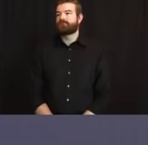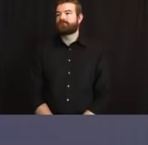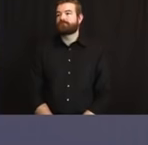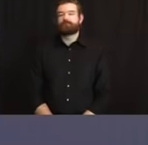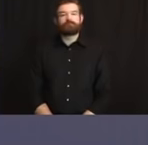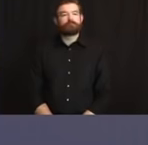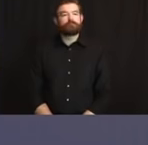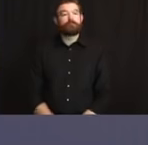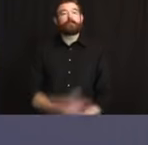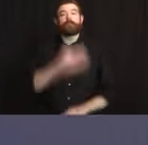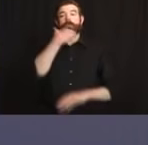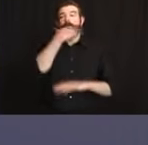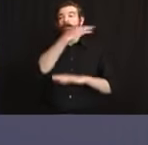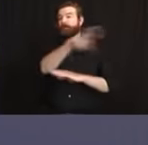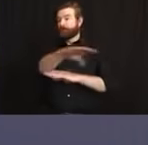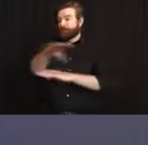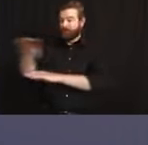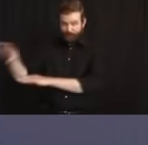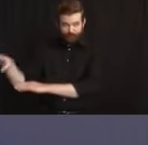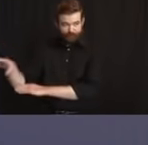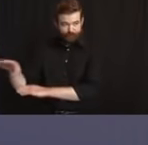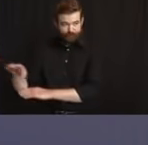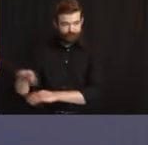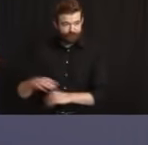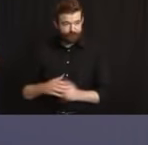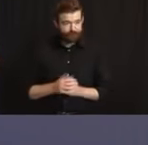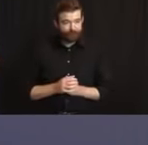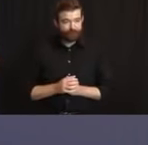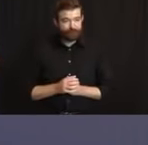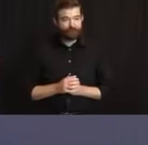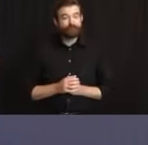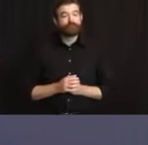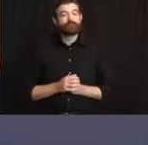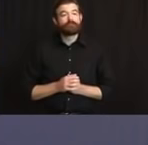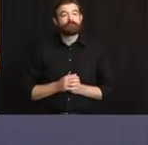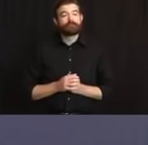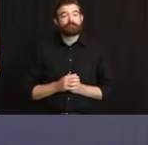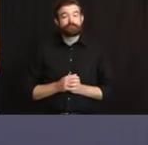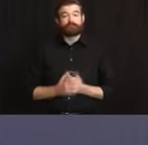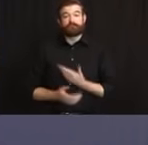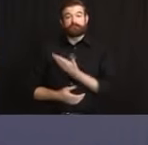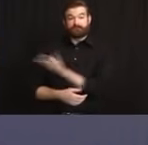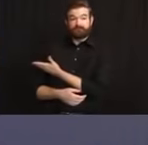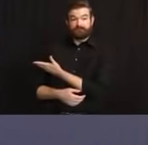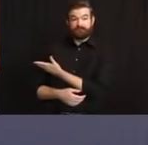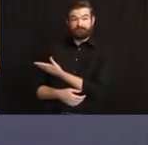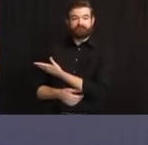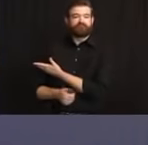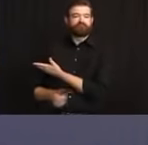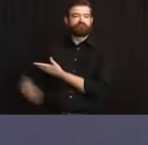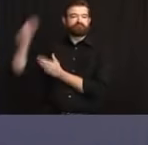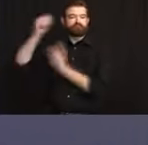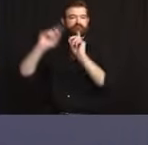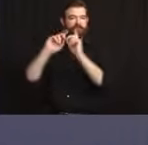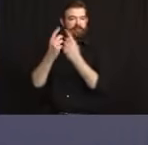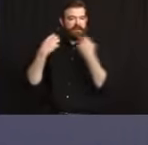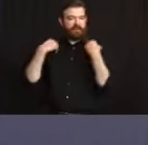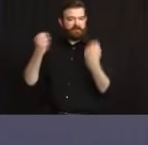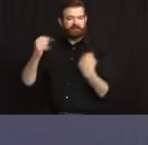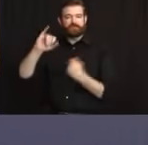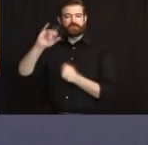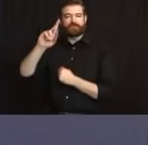Good afternoon. I'm joined by the woman to the right of me, a woman who needs no introduction, the Commissioner of the Department of Health, Judy